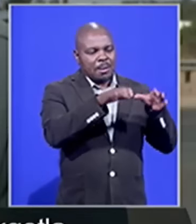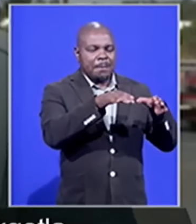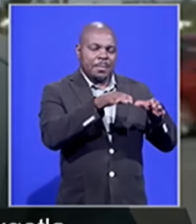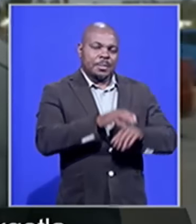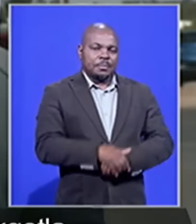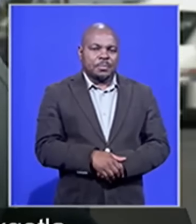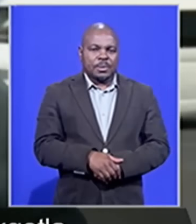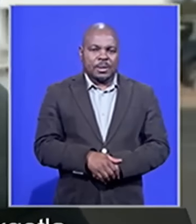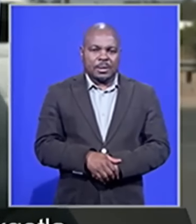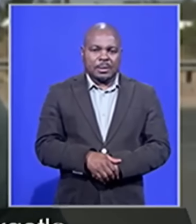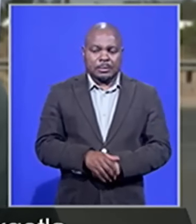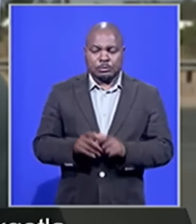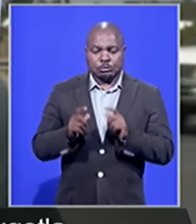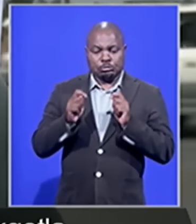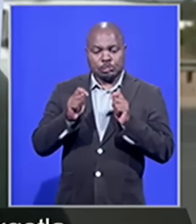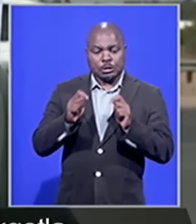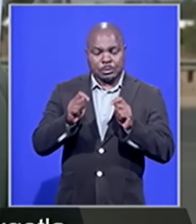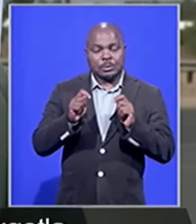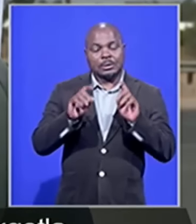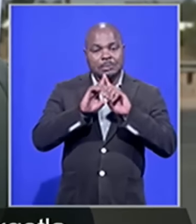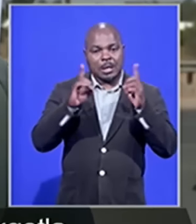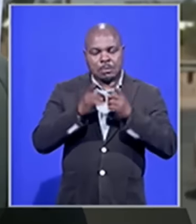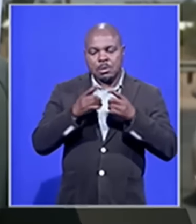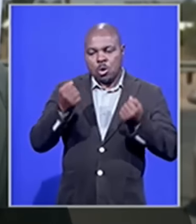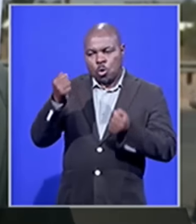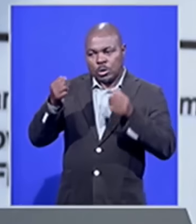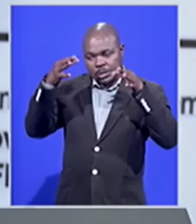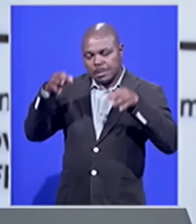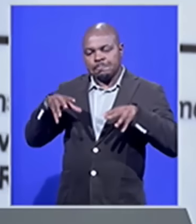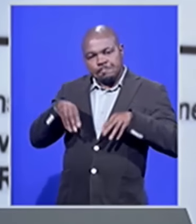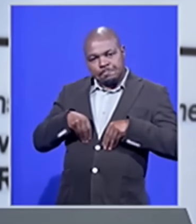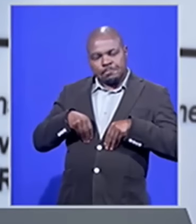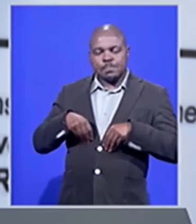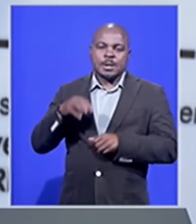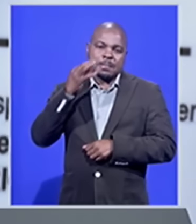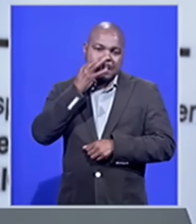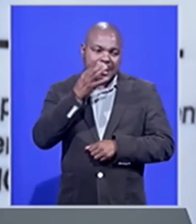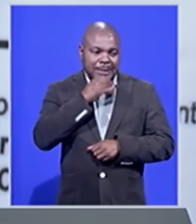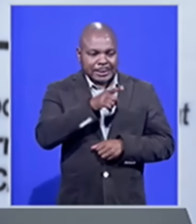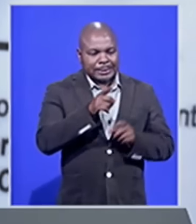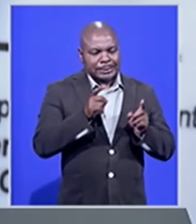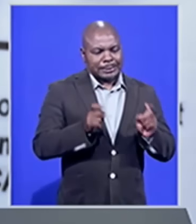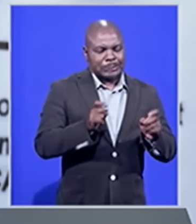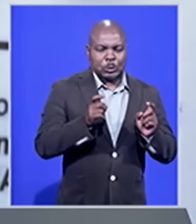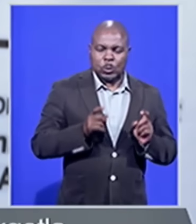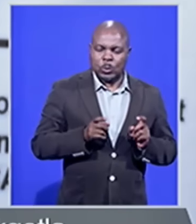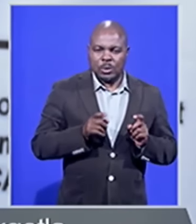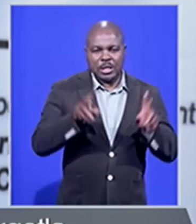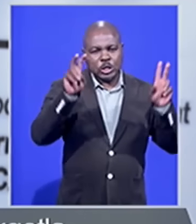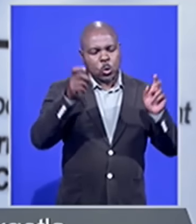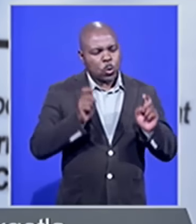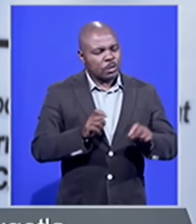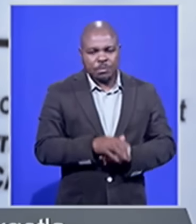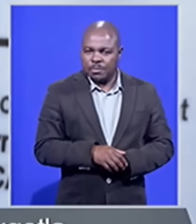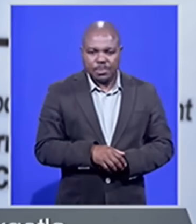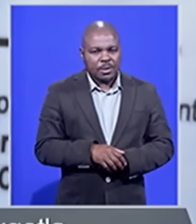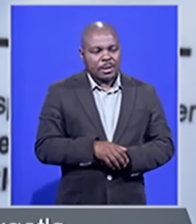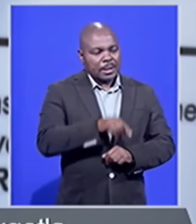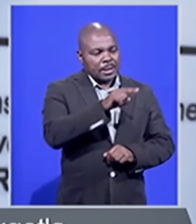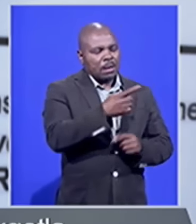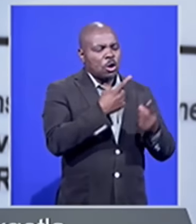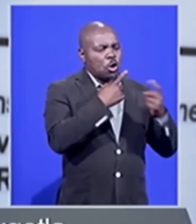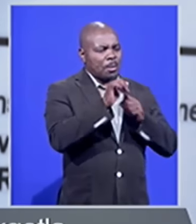La dipalangwa la amogela tshwetso ya kgotlatshekelo le go gatelela gore morero ono sa potlaka. Ya dingongora tsene ba